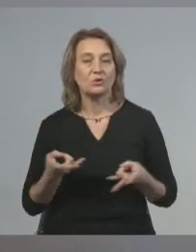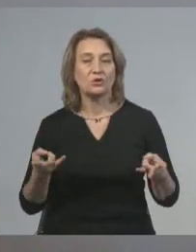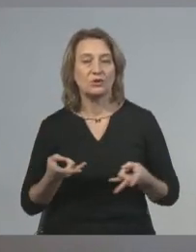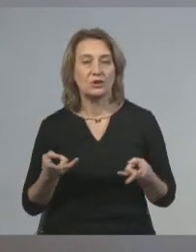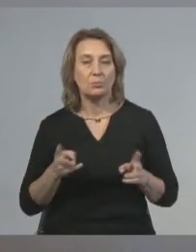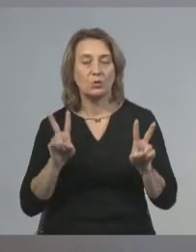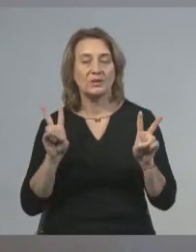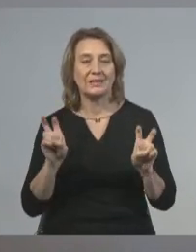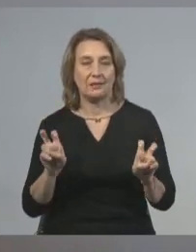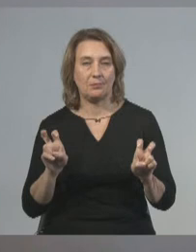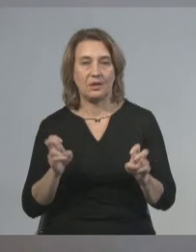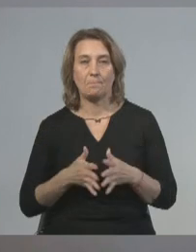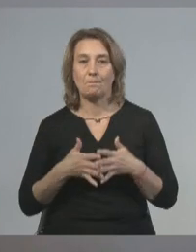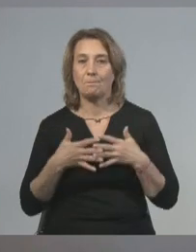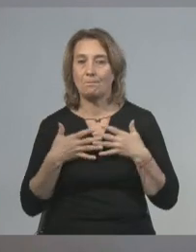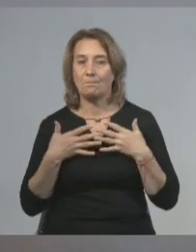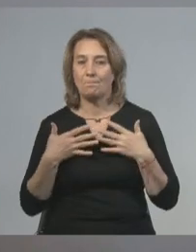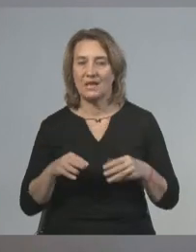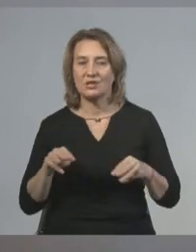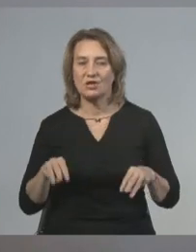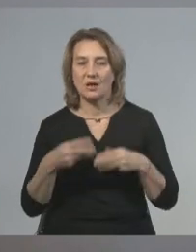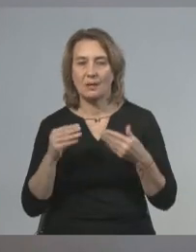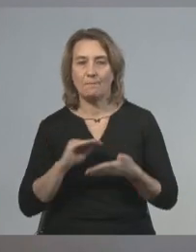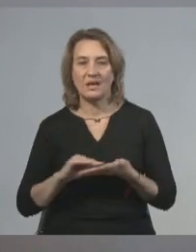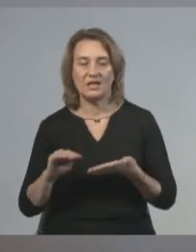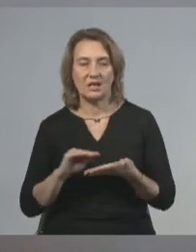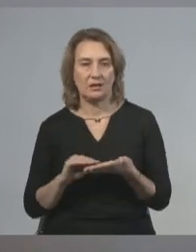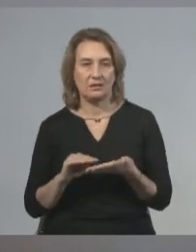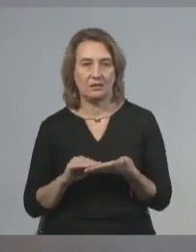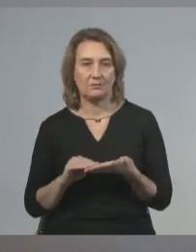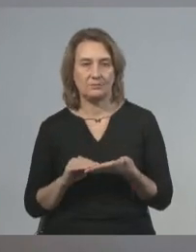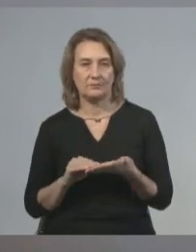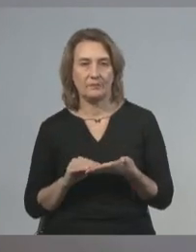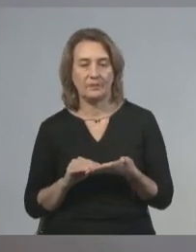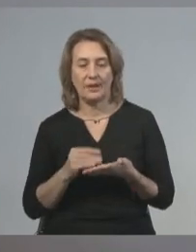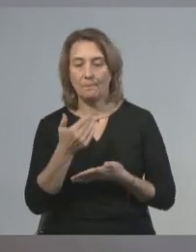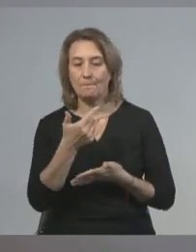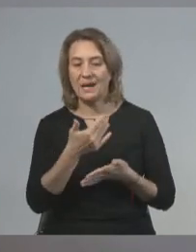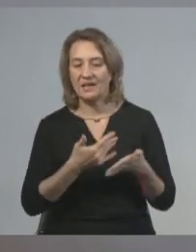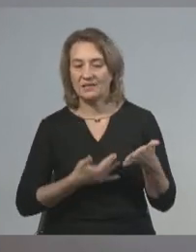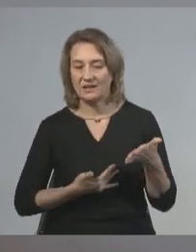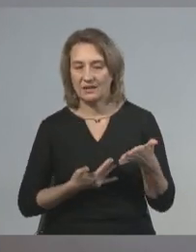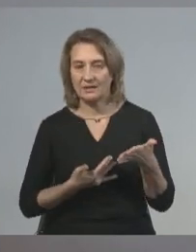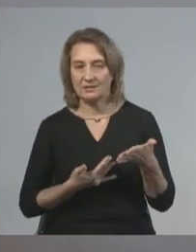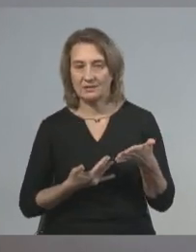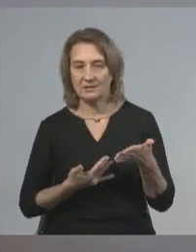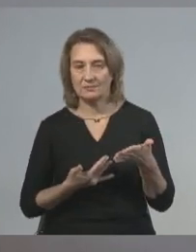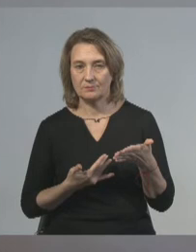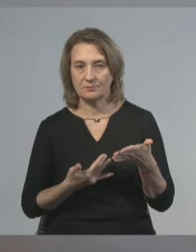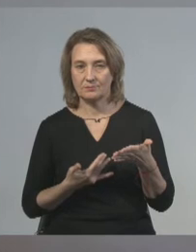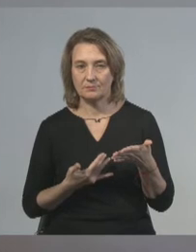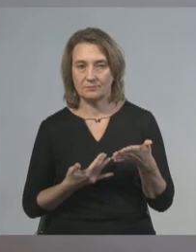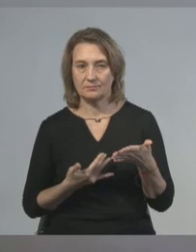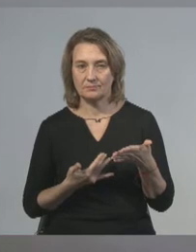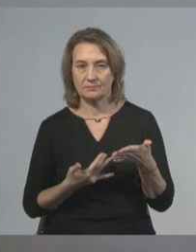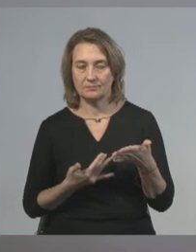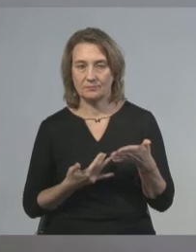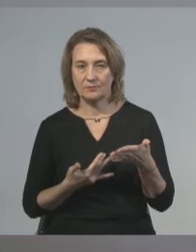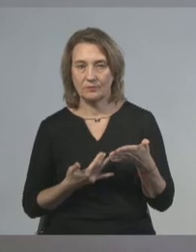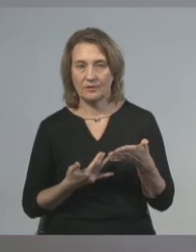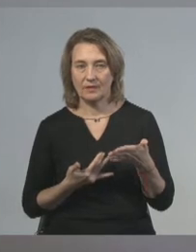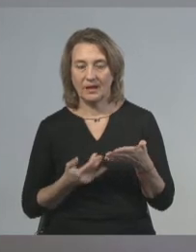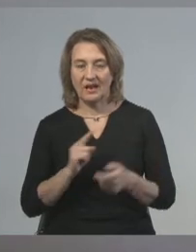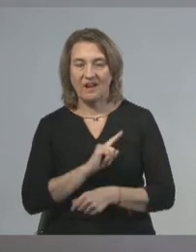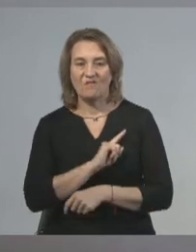in bosnia um is connected with a physical violence and psychological economic and other type of